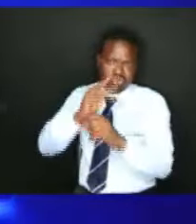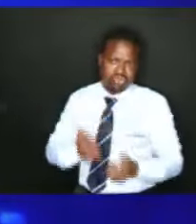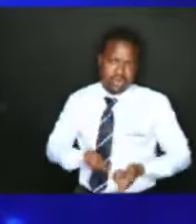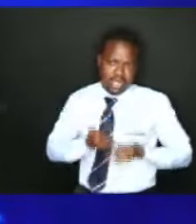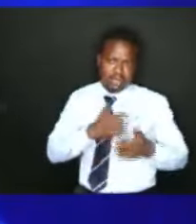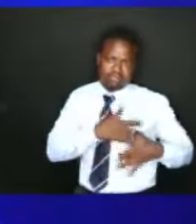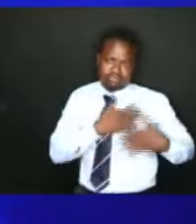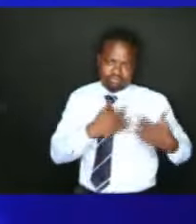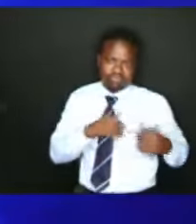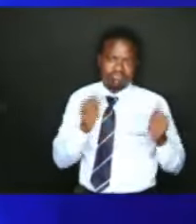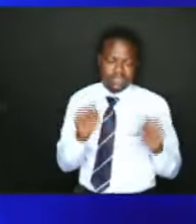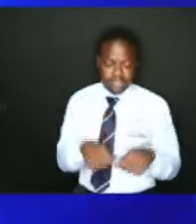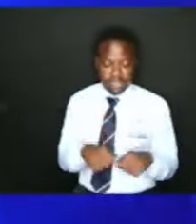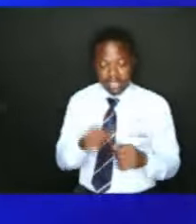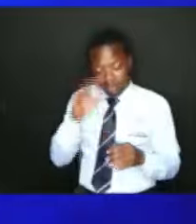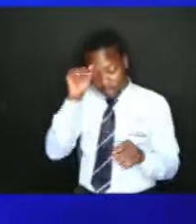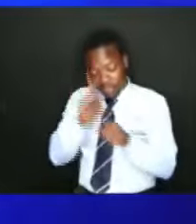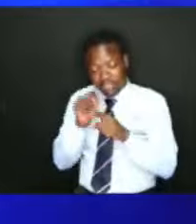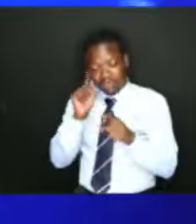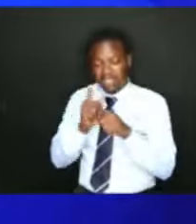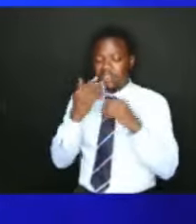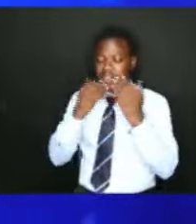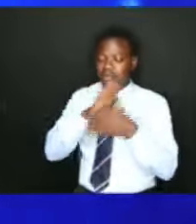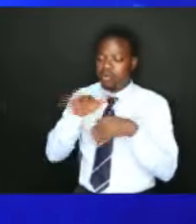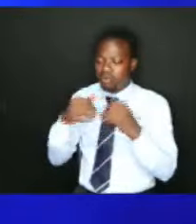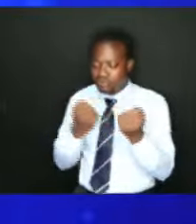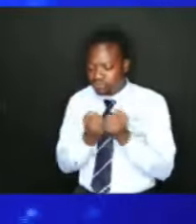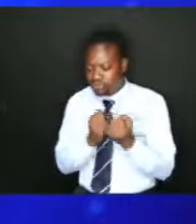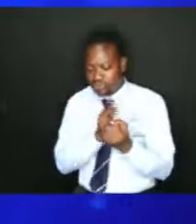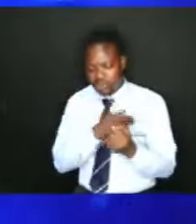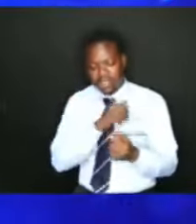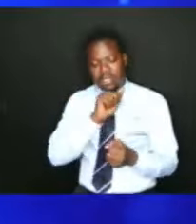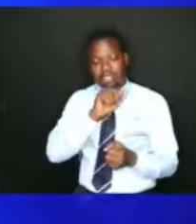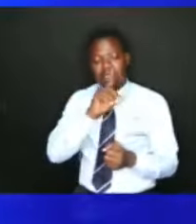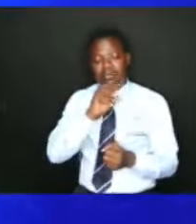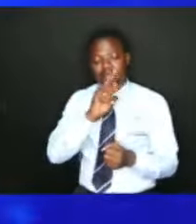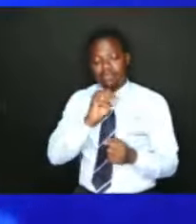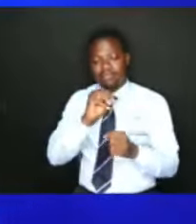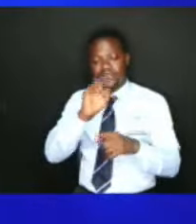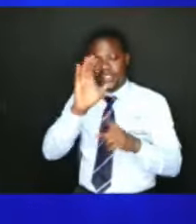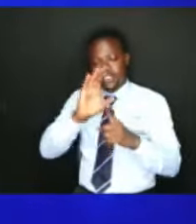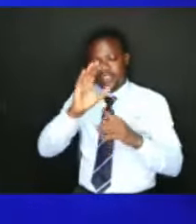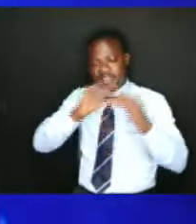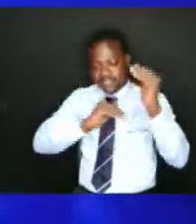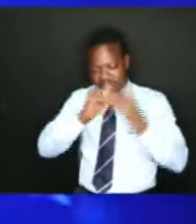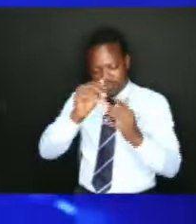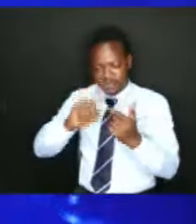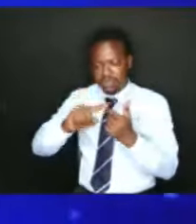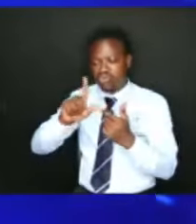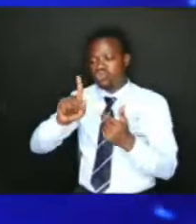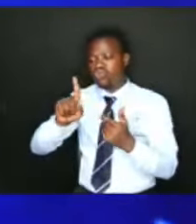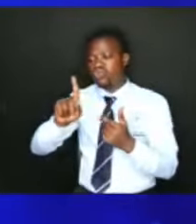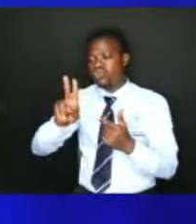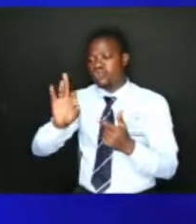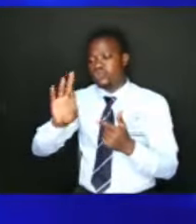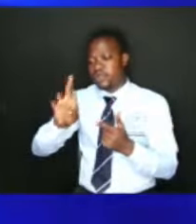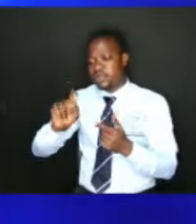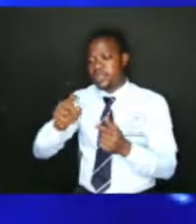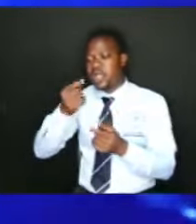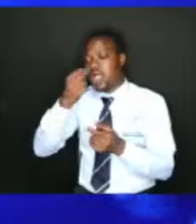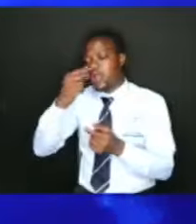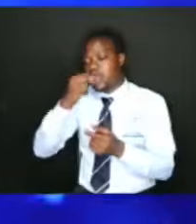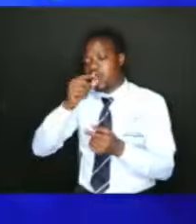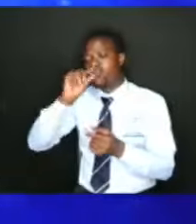in you. Beloved, we are grateful to our sponsors, Adam City Estates, Lufa Tablet and Syrup, Next